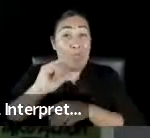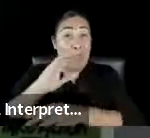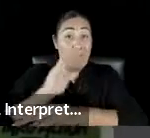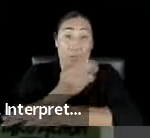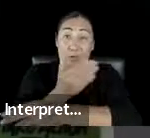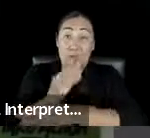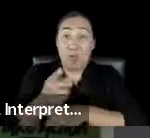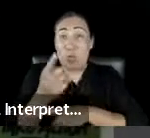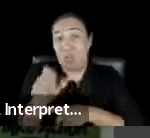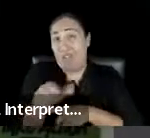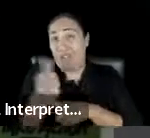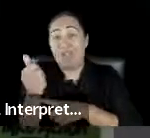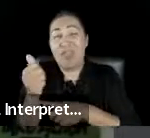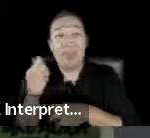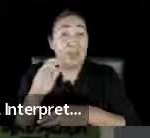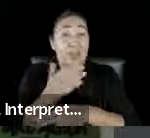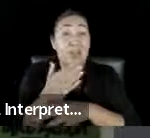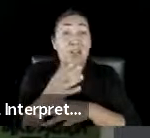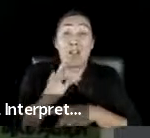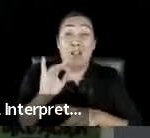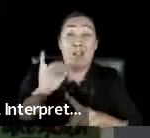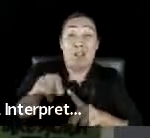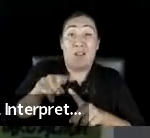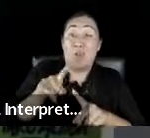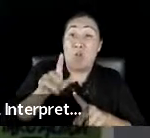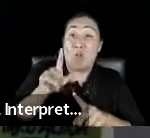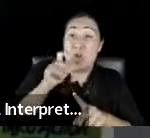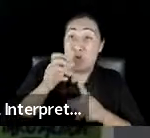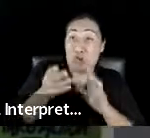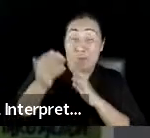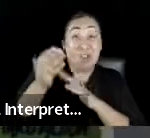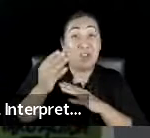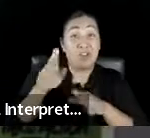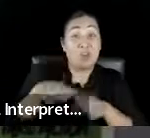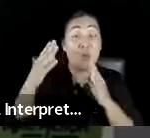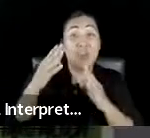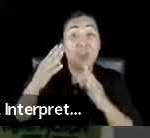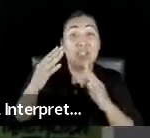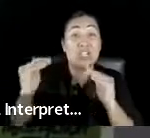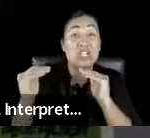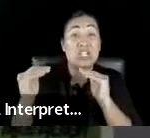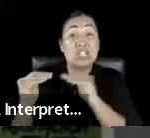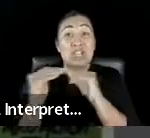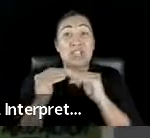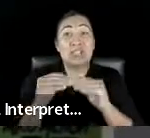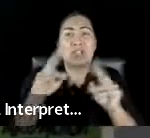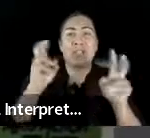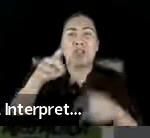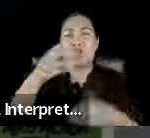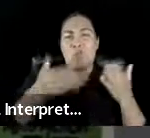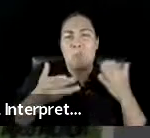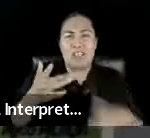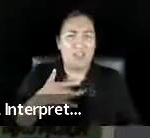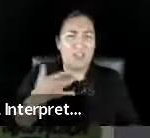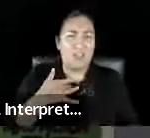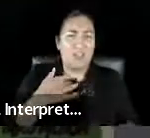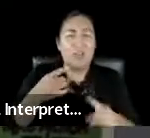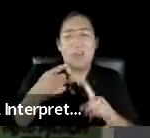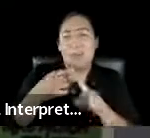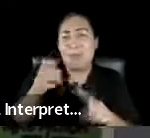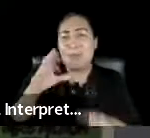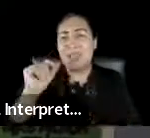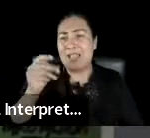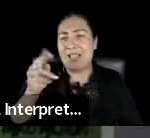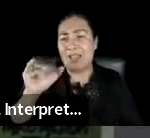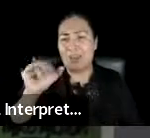other submissions. It's an original song that was submitted to Hope and Justice, titled "You Might Feel" by Catherine Aldridge from Hilda Solis Learning